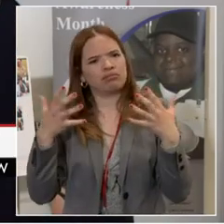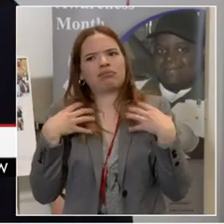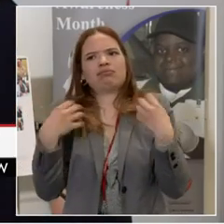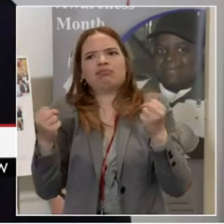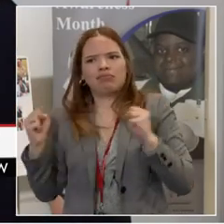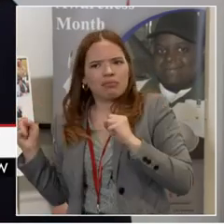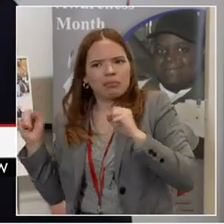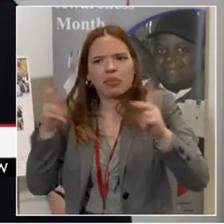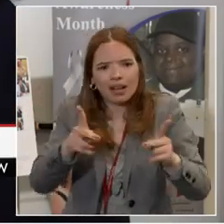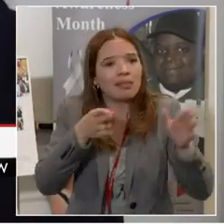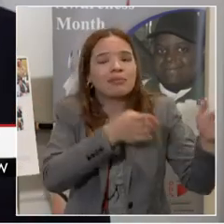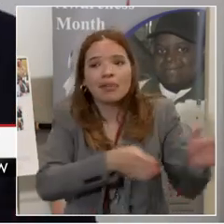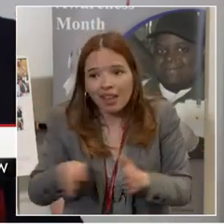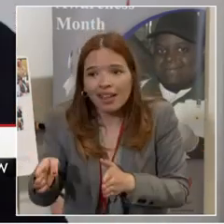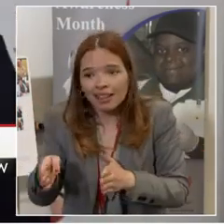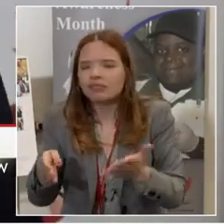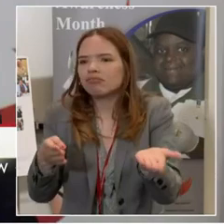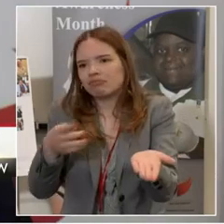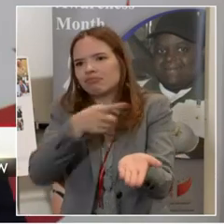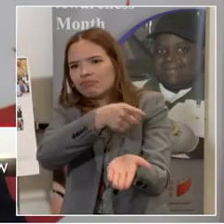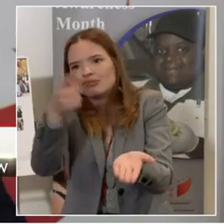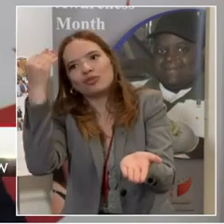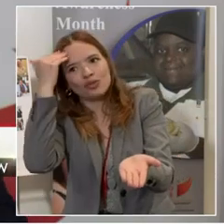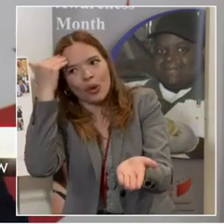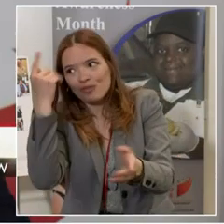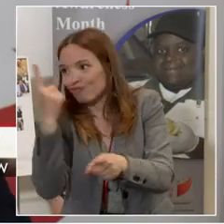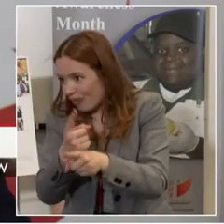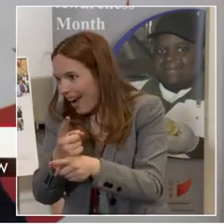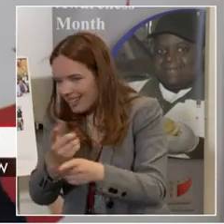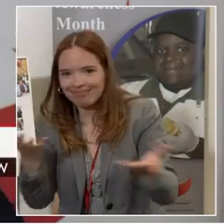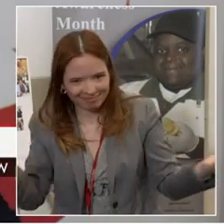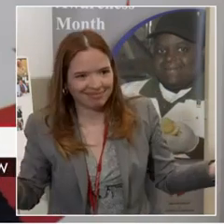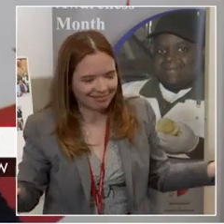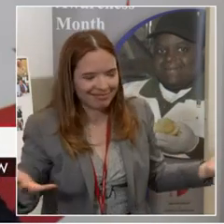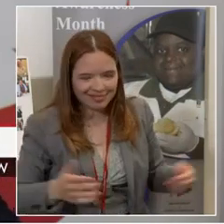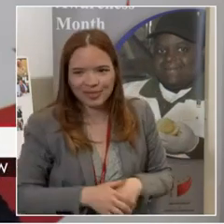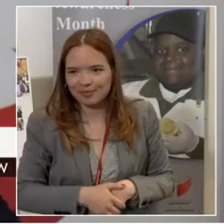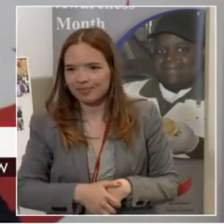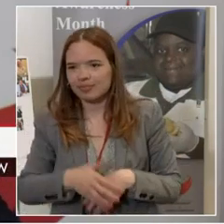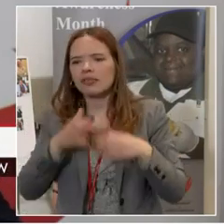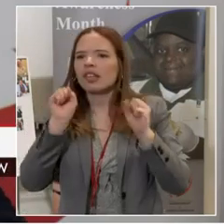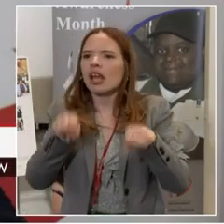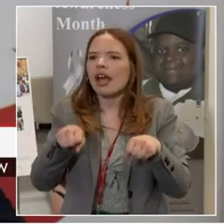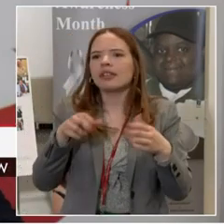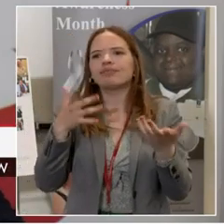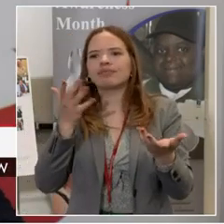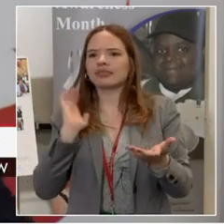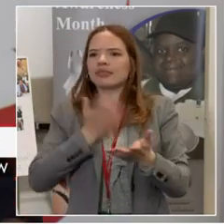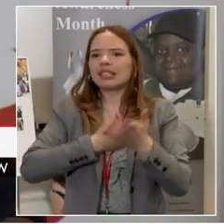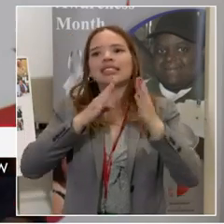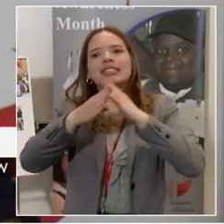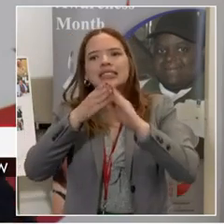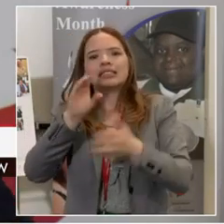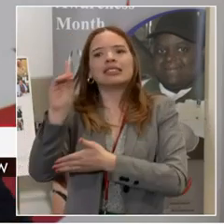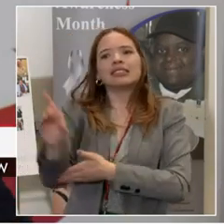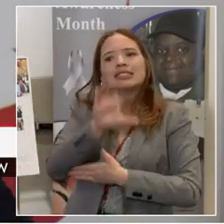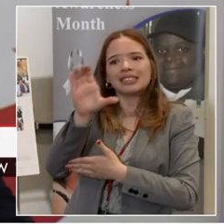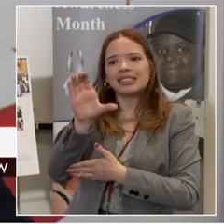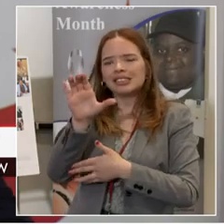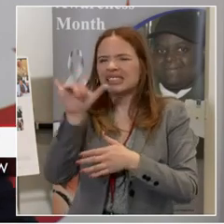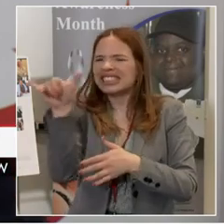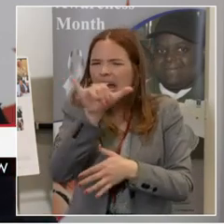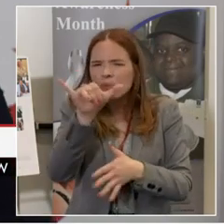right? So what I mean when I say that is, how can our city be just as strong, just